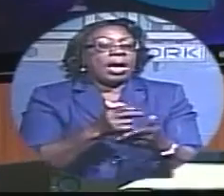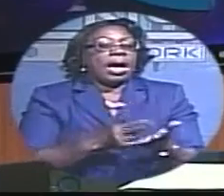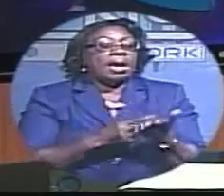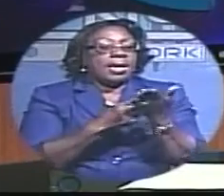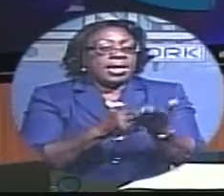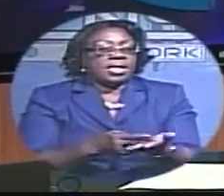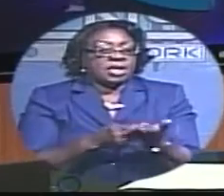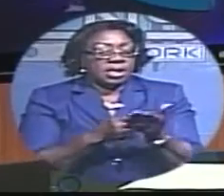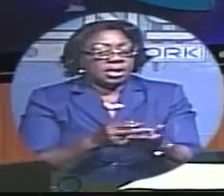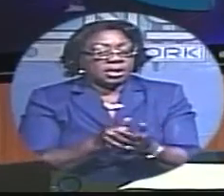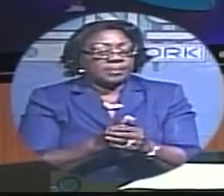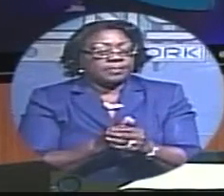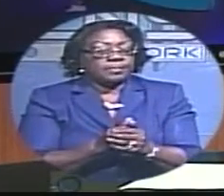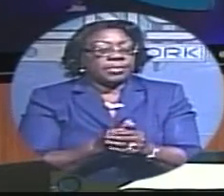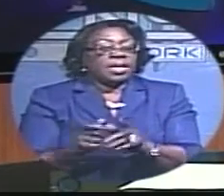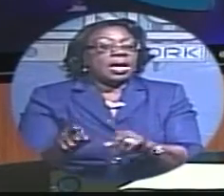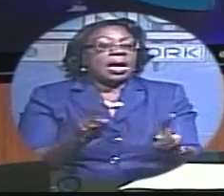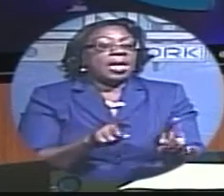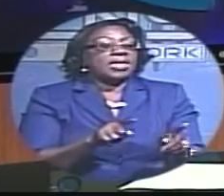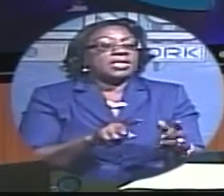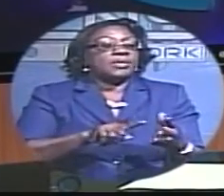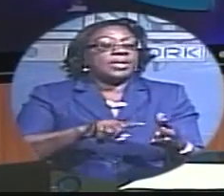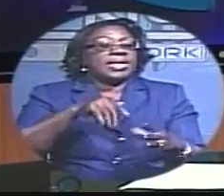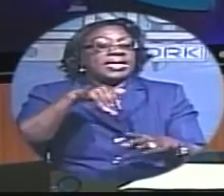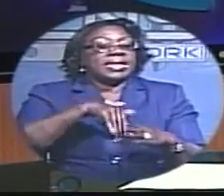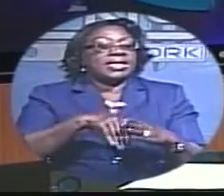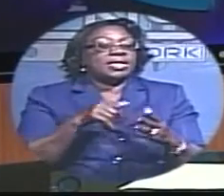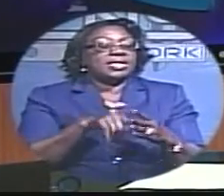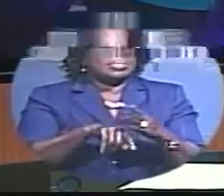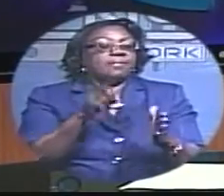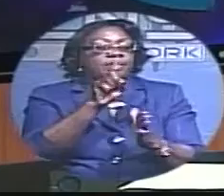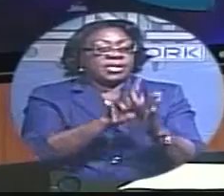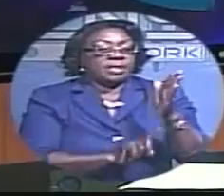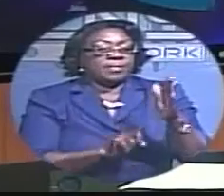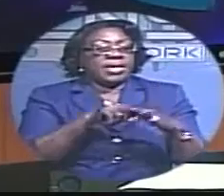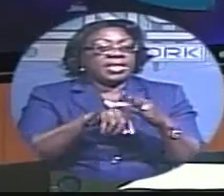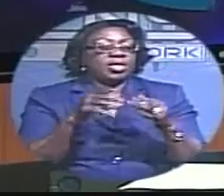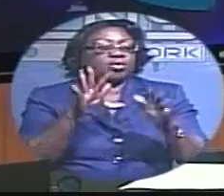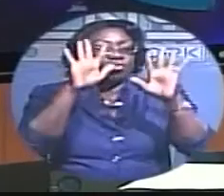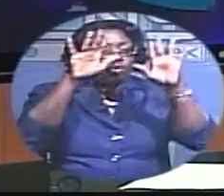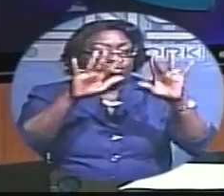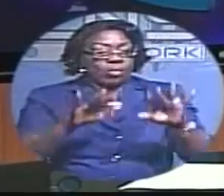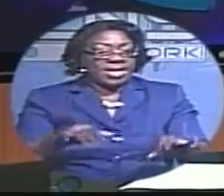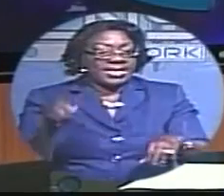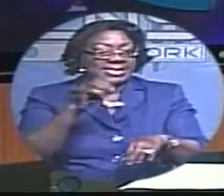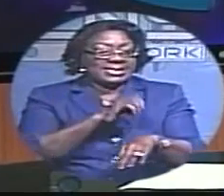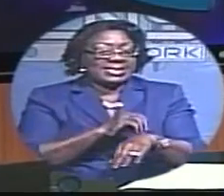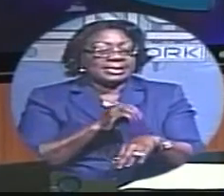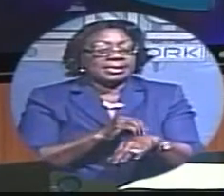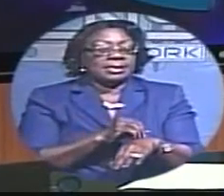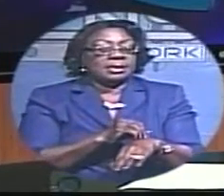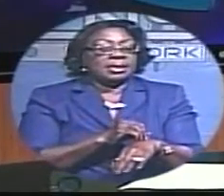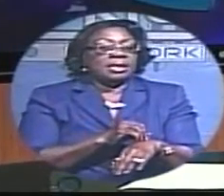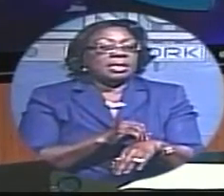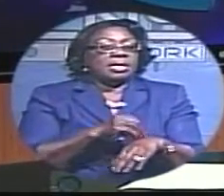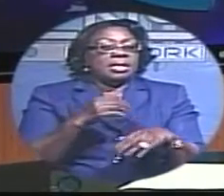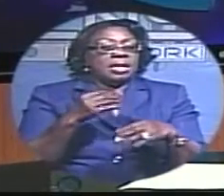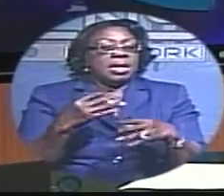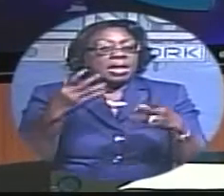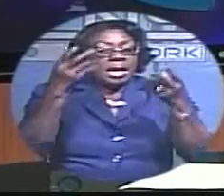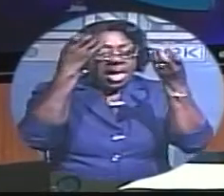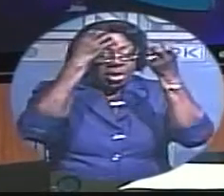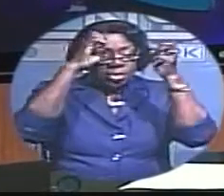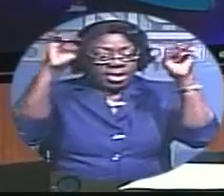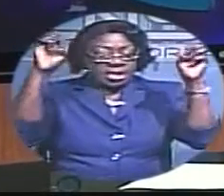As we get deeper into the rainy season, the Department of Environmental Health is taking on an even more aggressive educational and